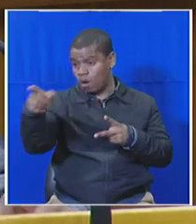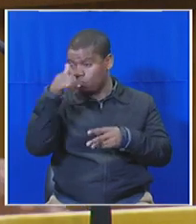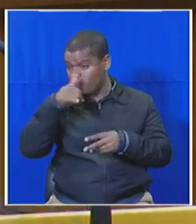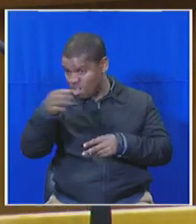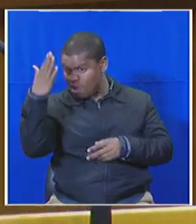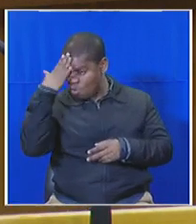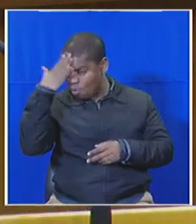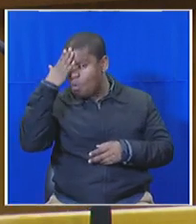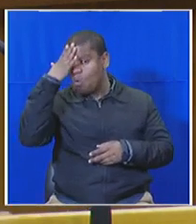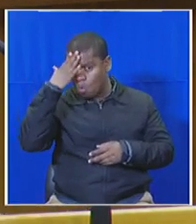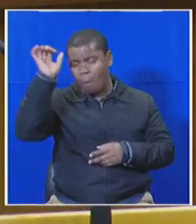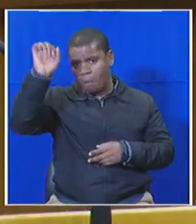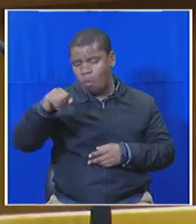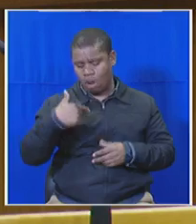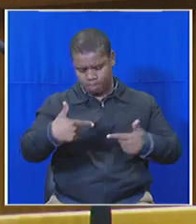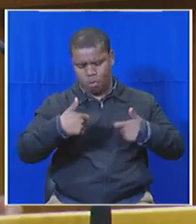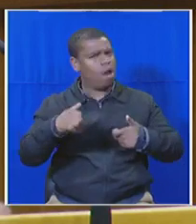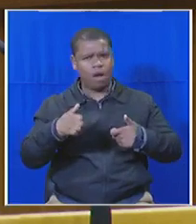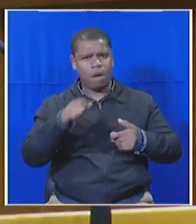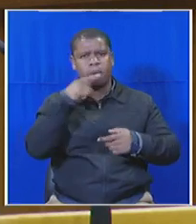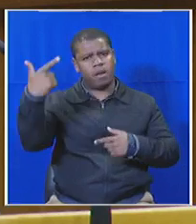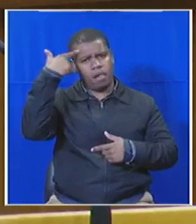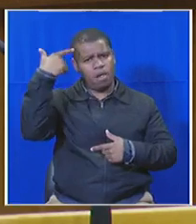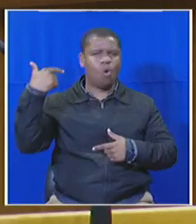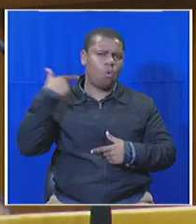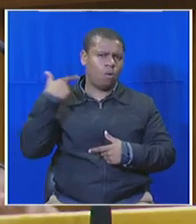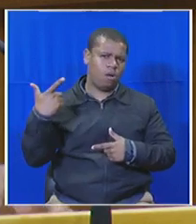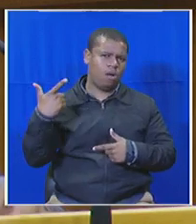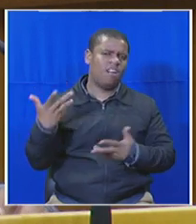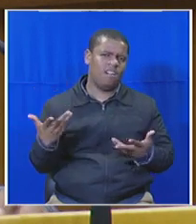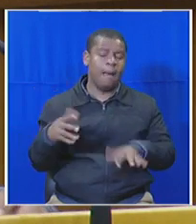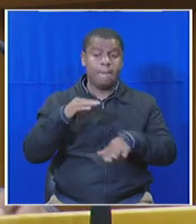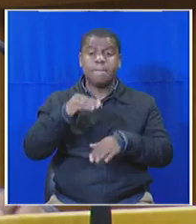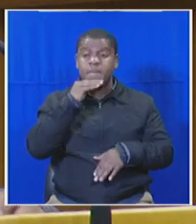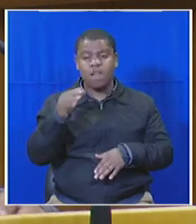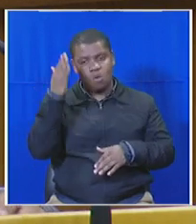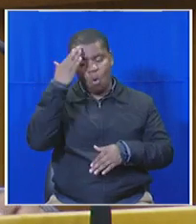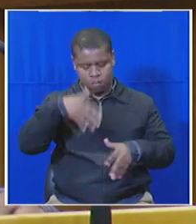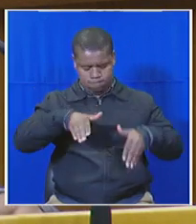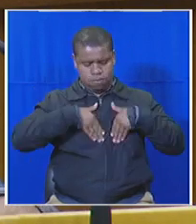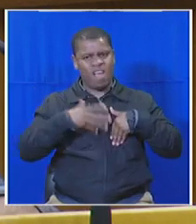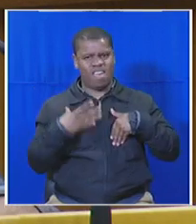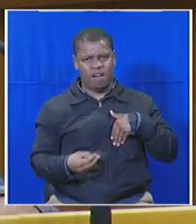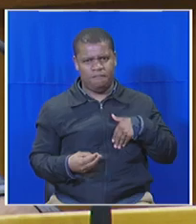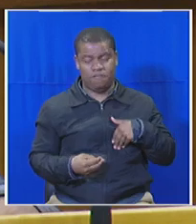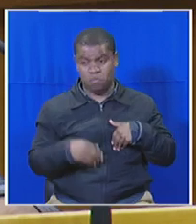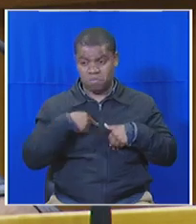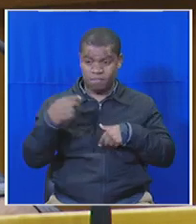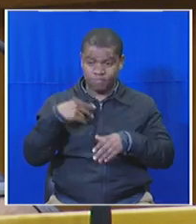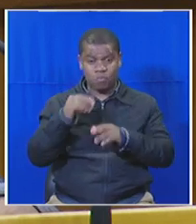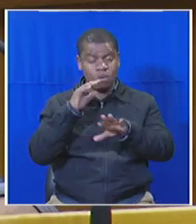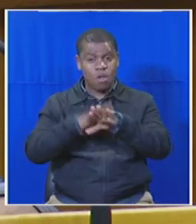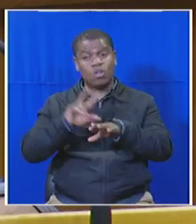have adjusted the killing methods accordingly. We also need to look at other issues such as the low morale amongst police officers, poor